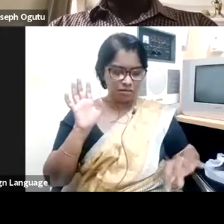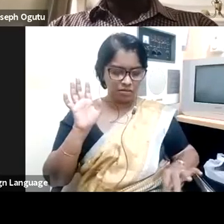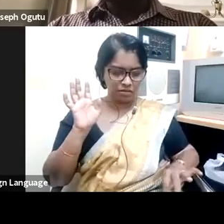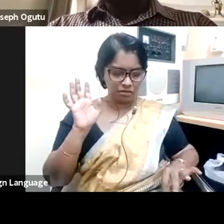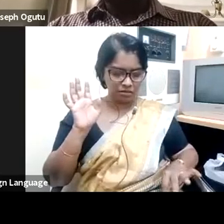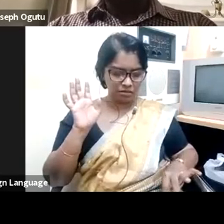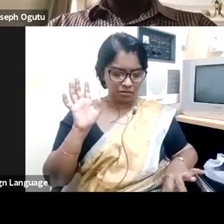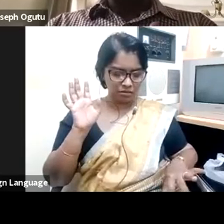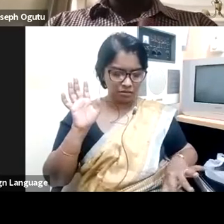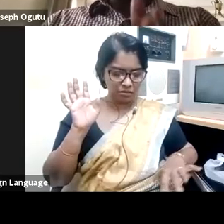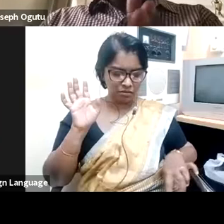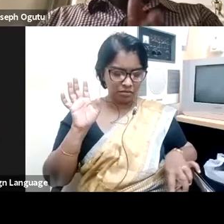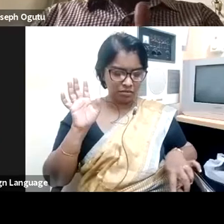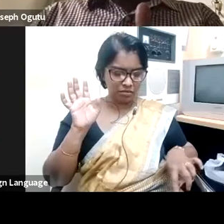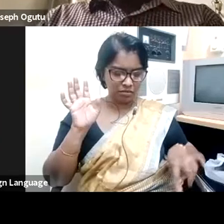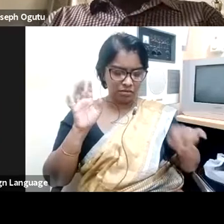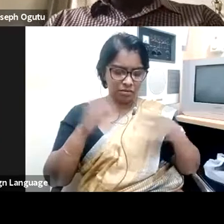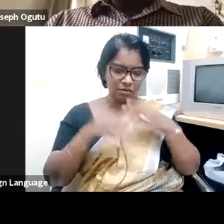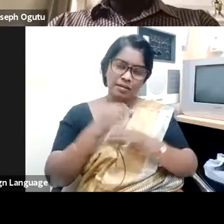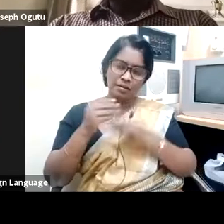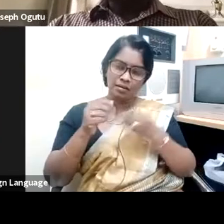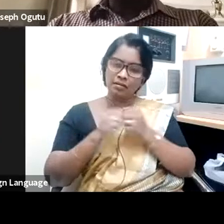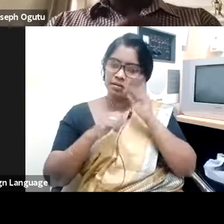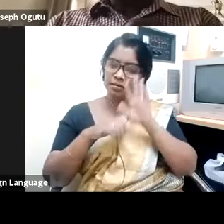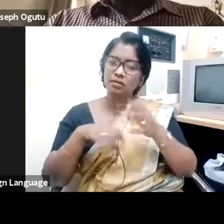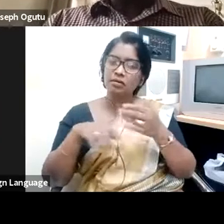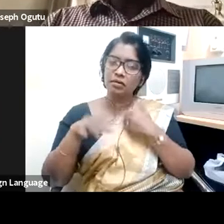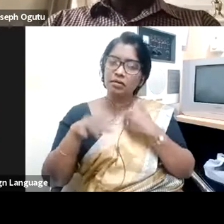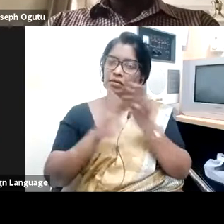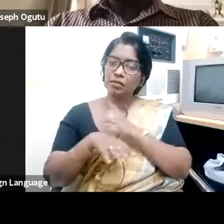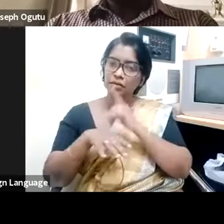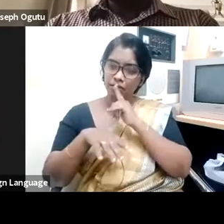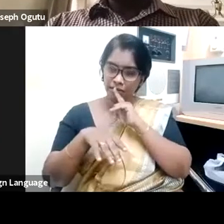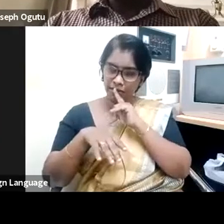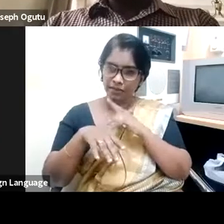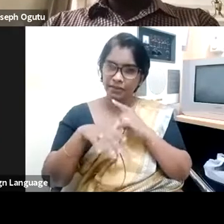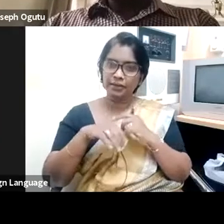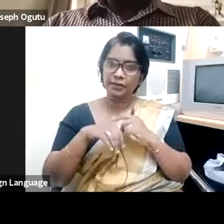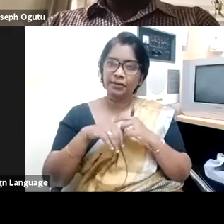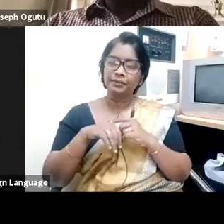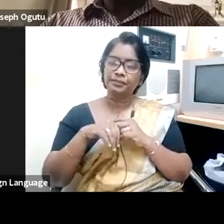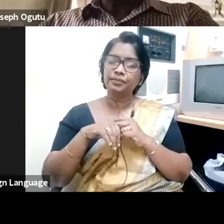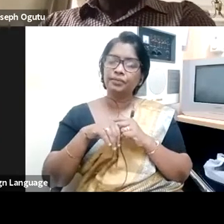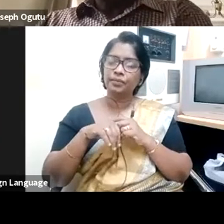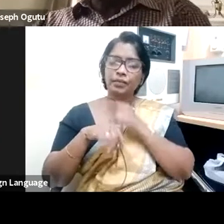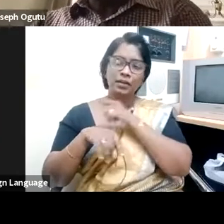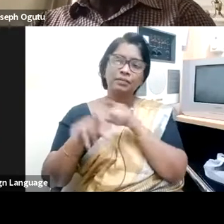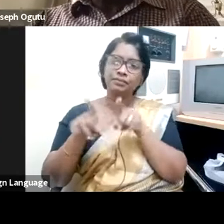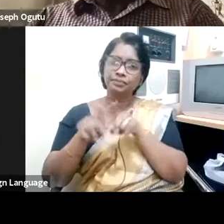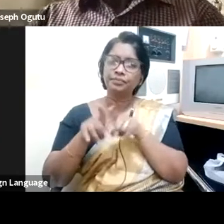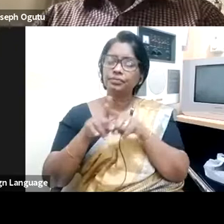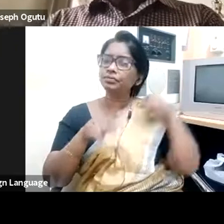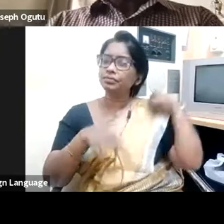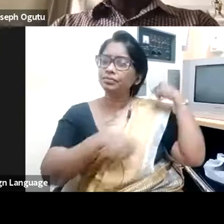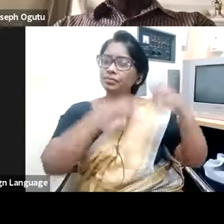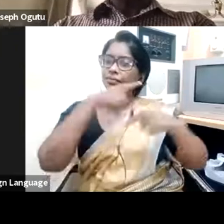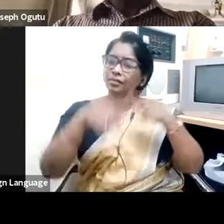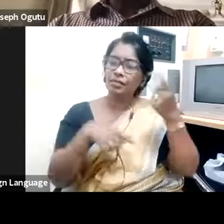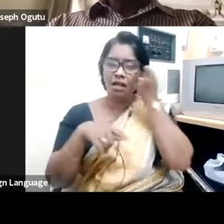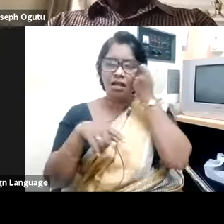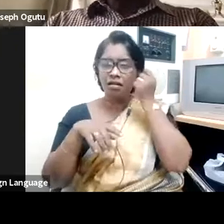this before, they nearly killed me, but they're very, very conservative. They trust their ways of doing things.